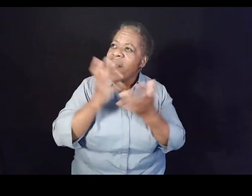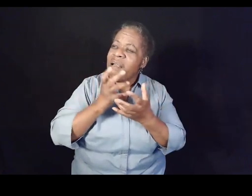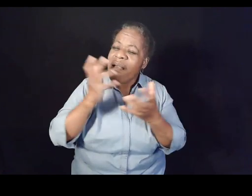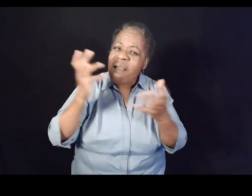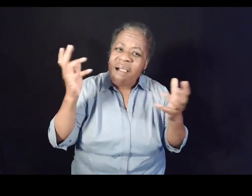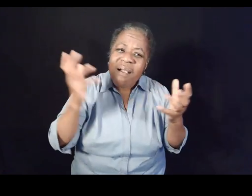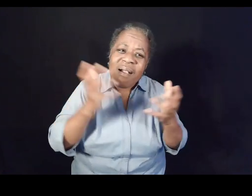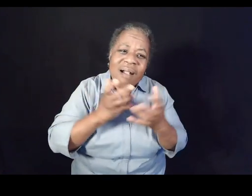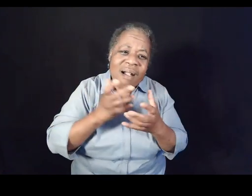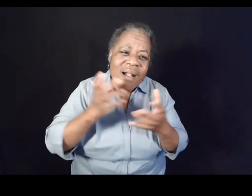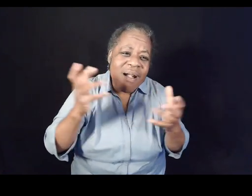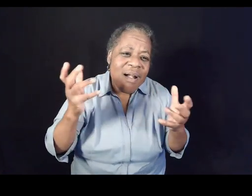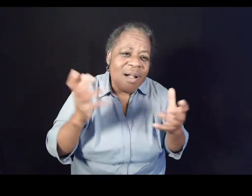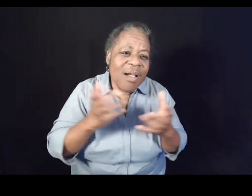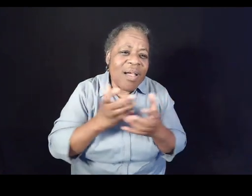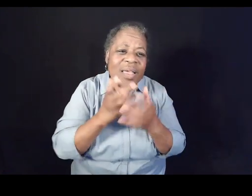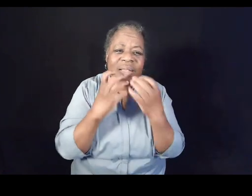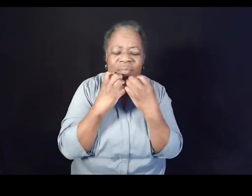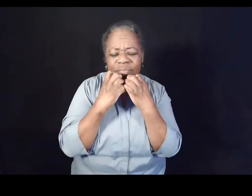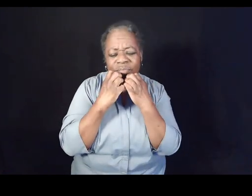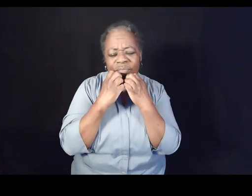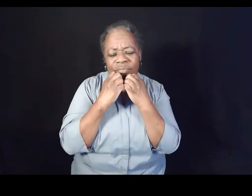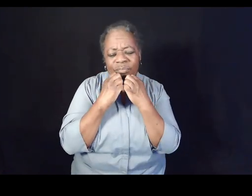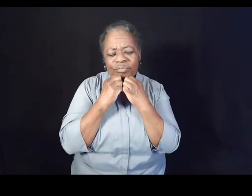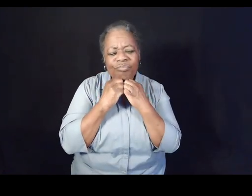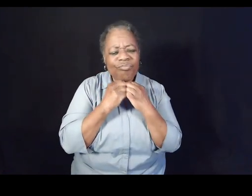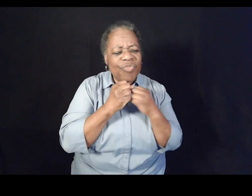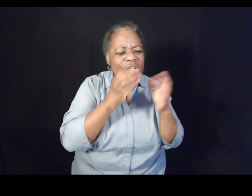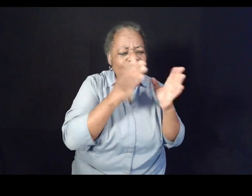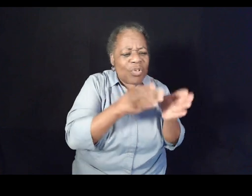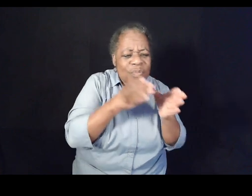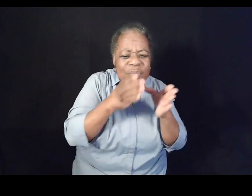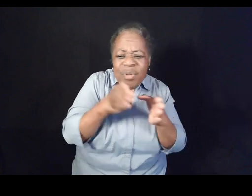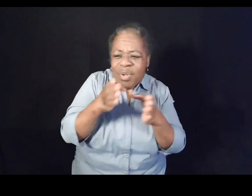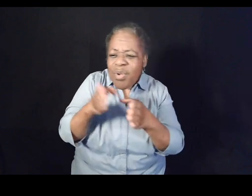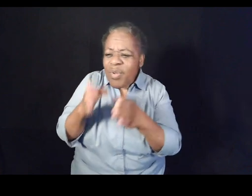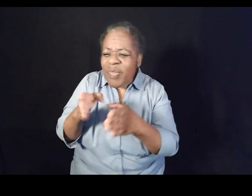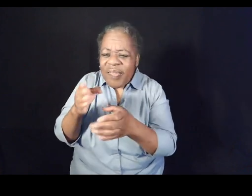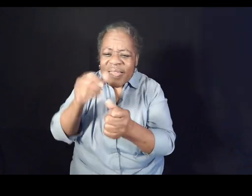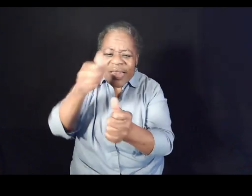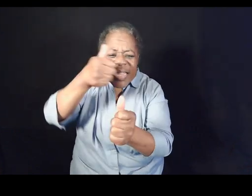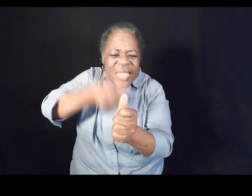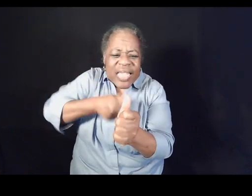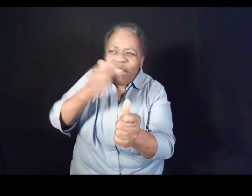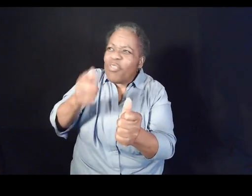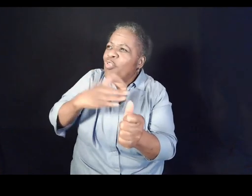Every precious one, a child you died to